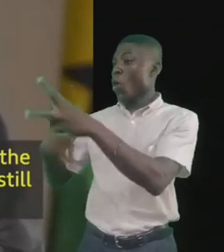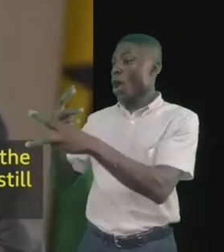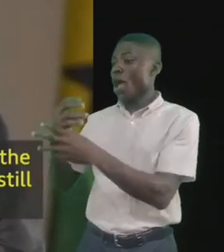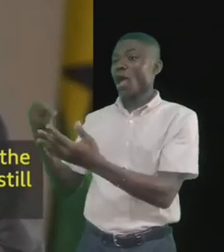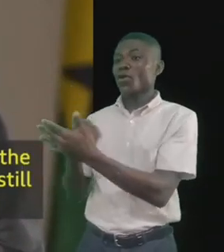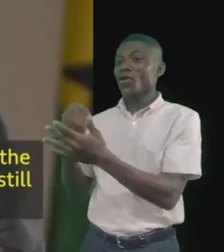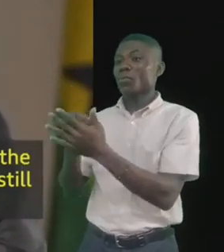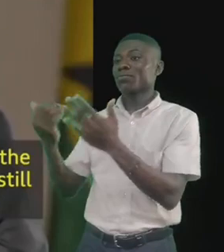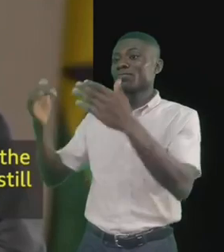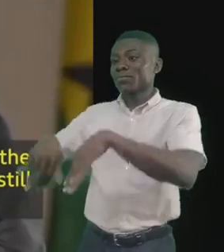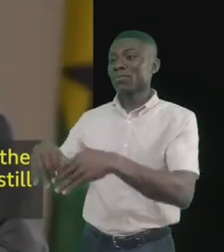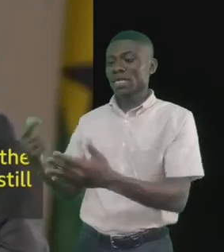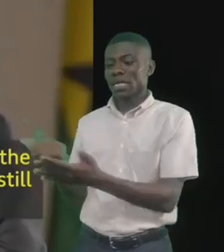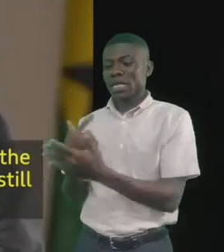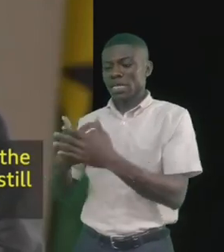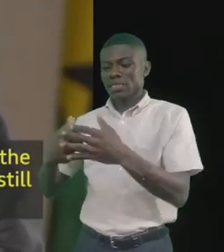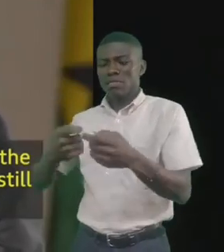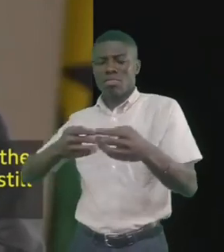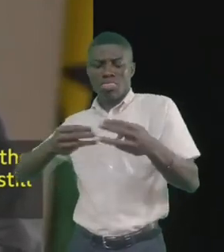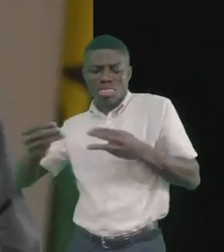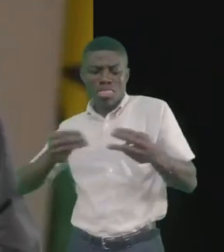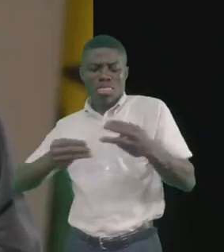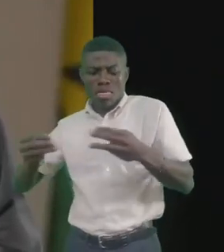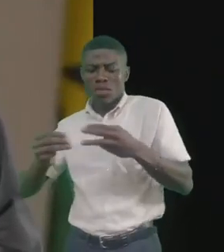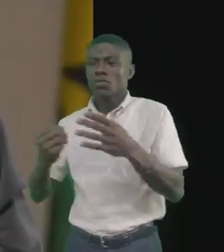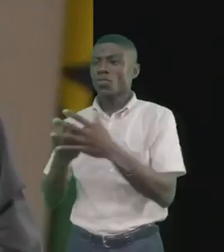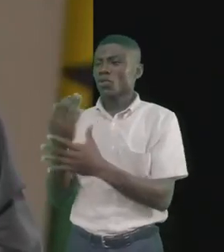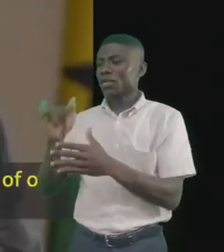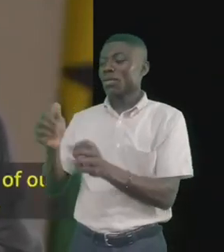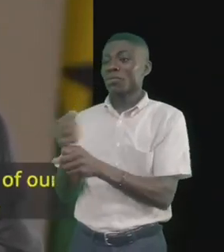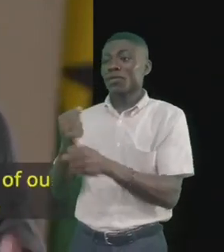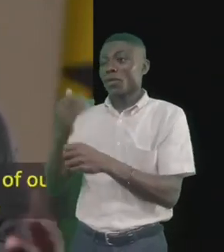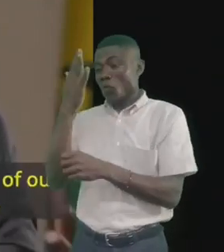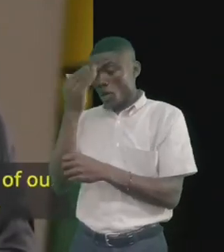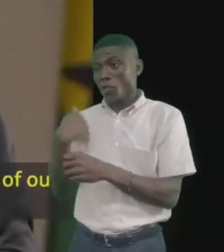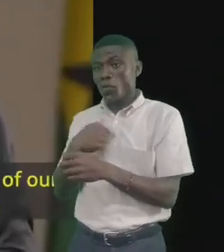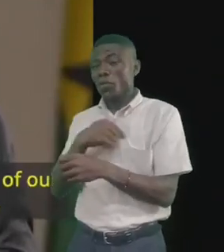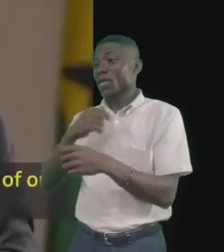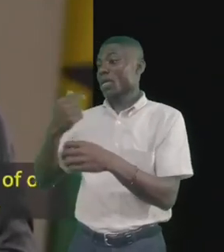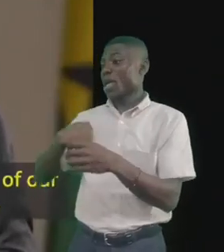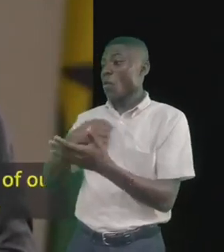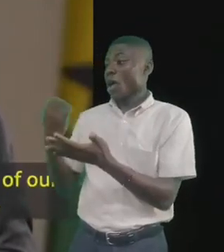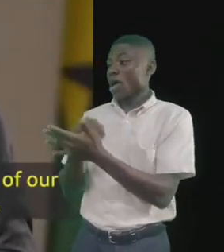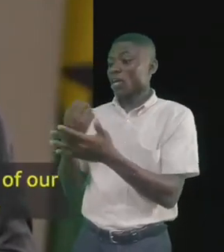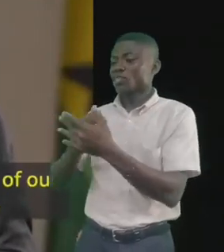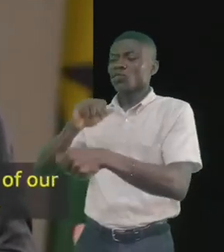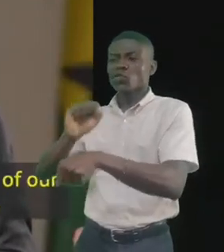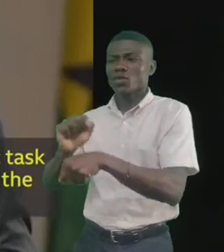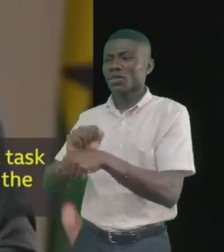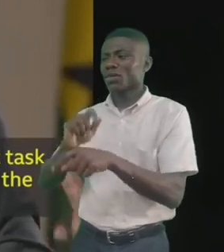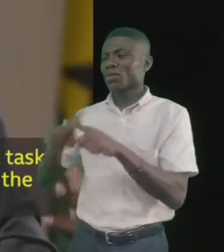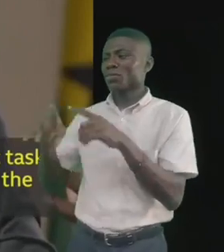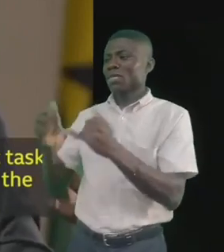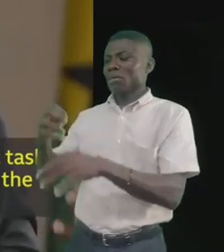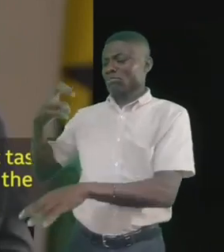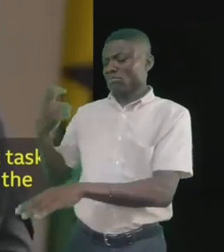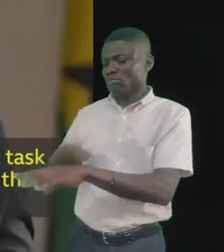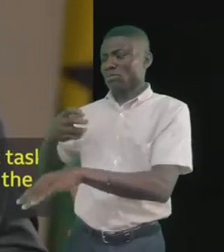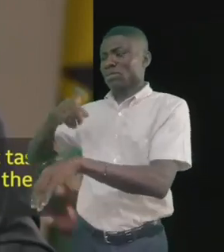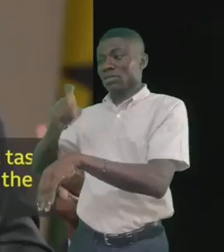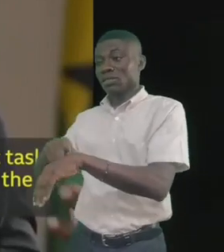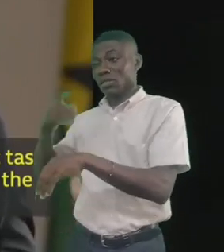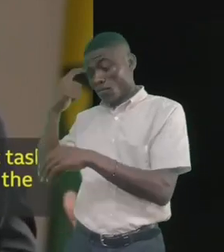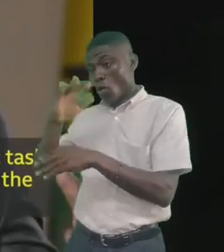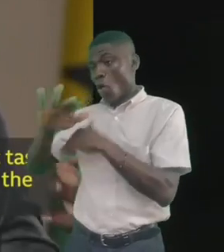world dived. Ghana, we still managed a positive rate of growth because the fundamentals of our economy are strong. But it has been a